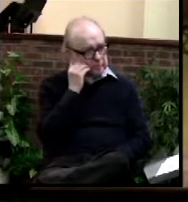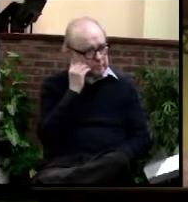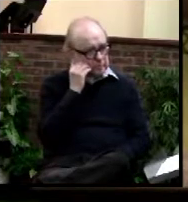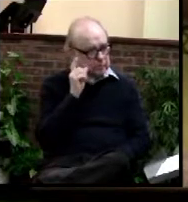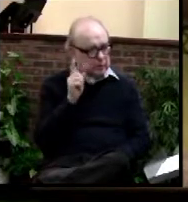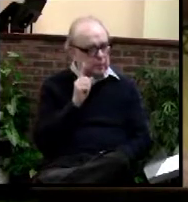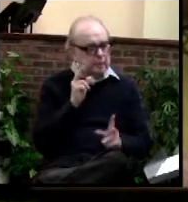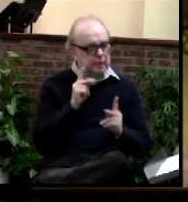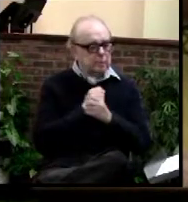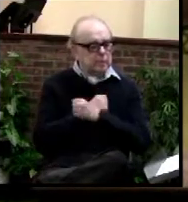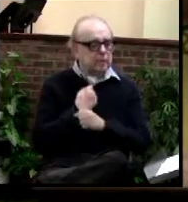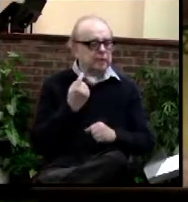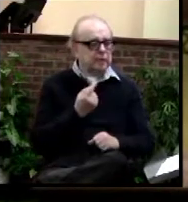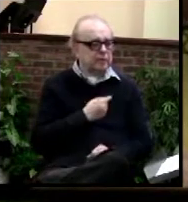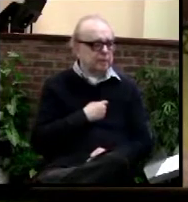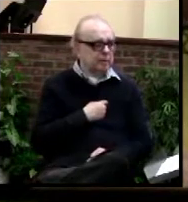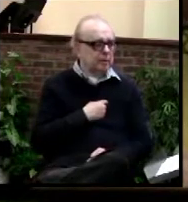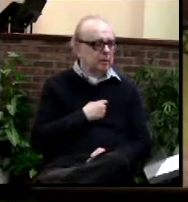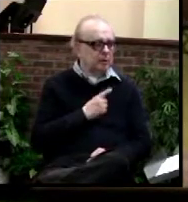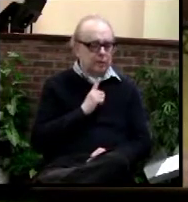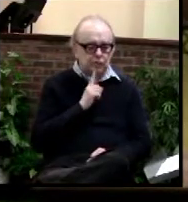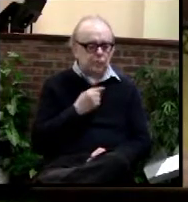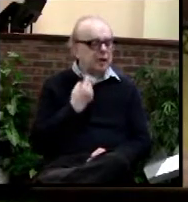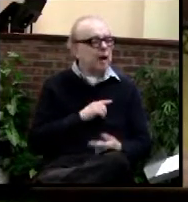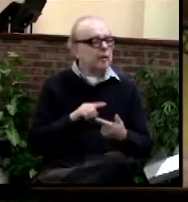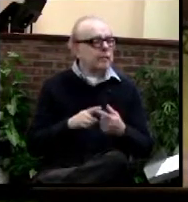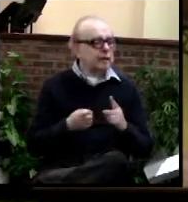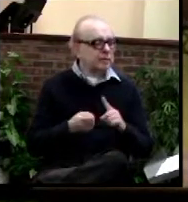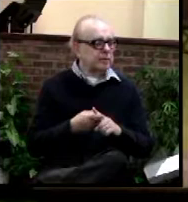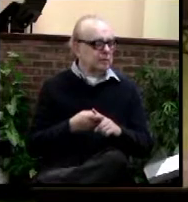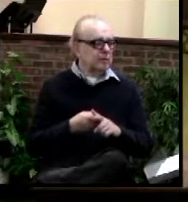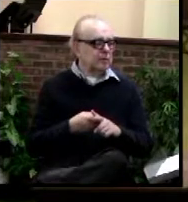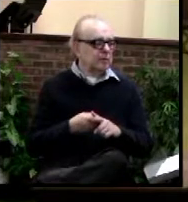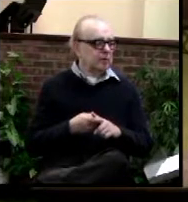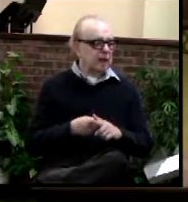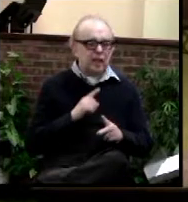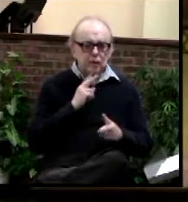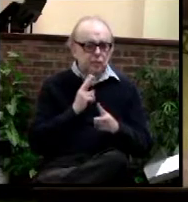us and was really our friends and really cared.